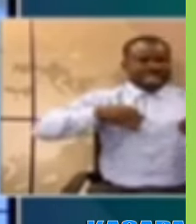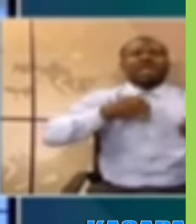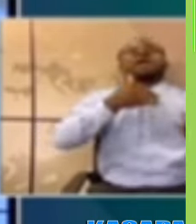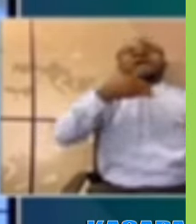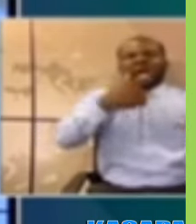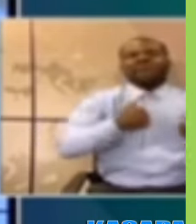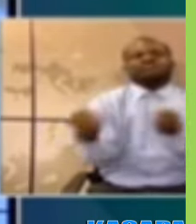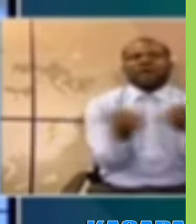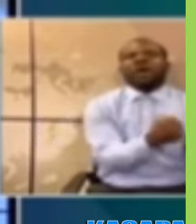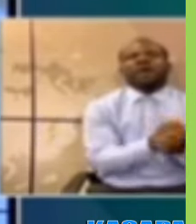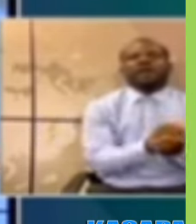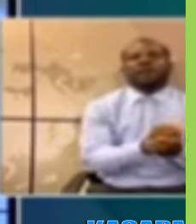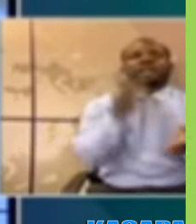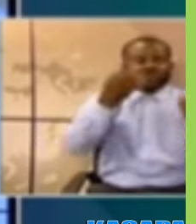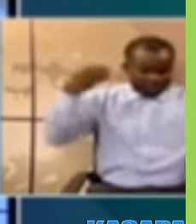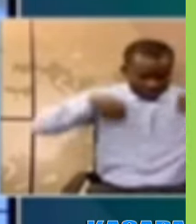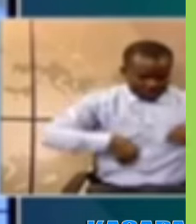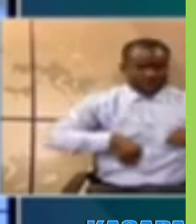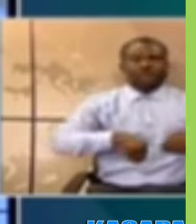What's your party t-shirt in your to me, mommy?